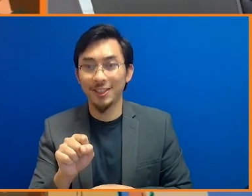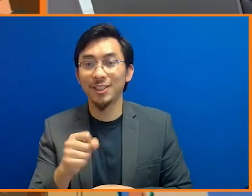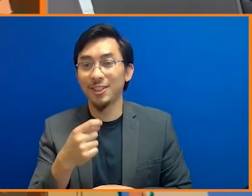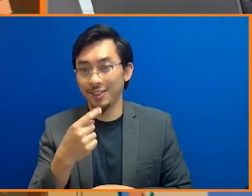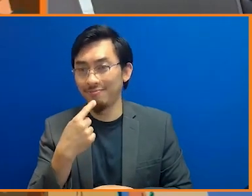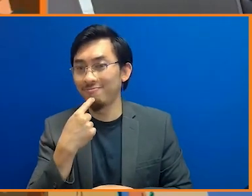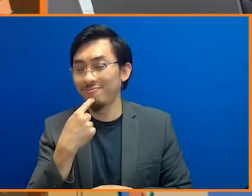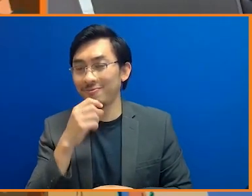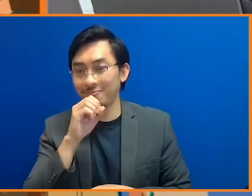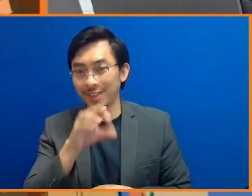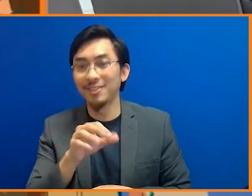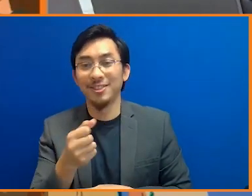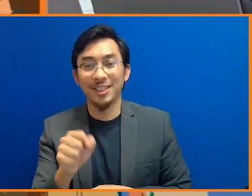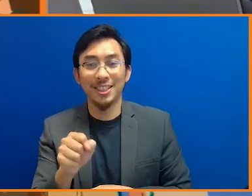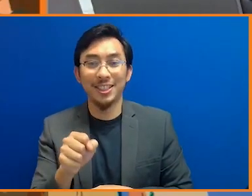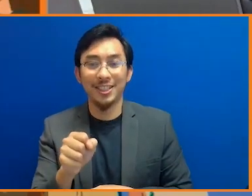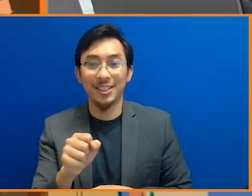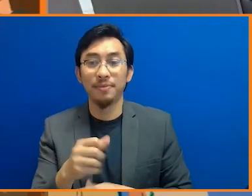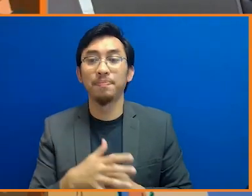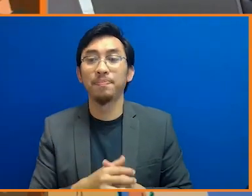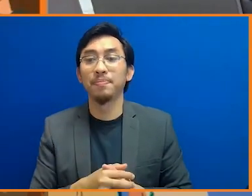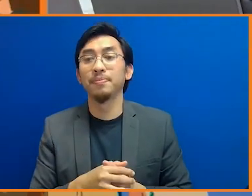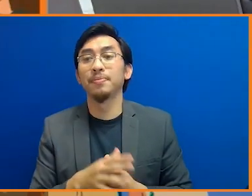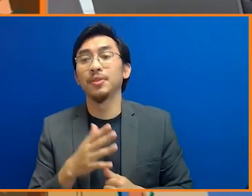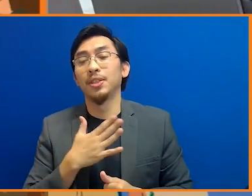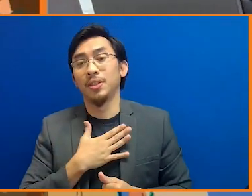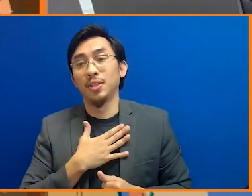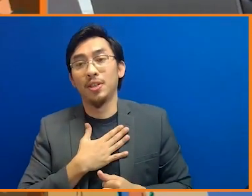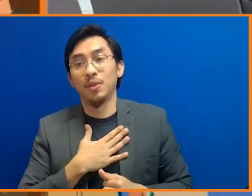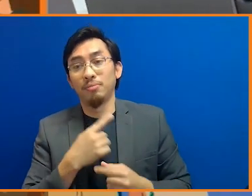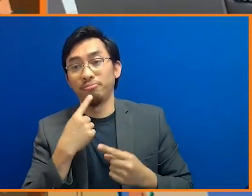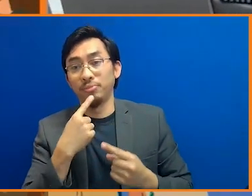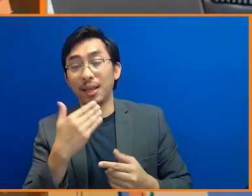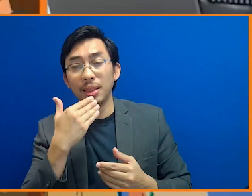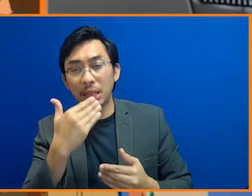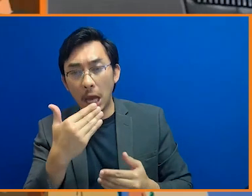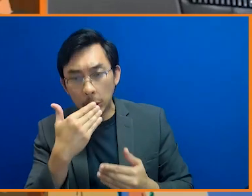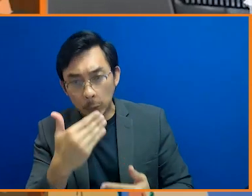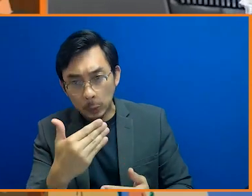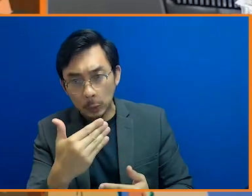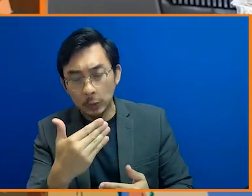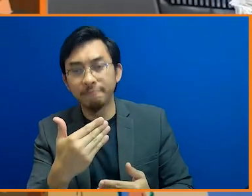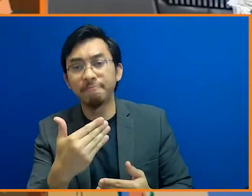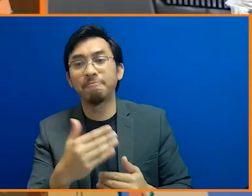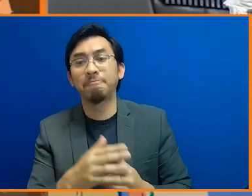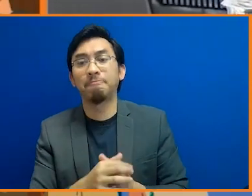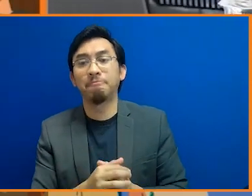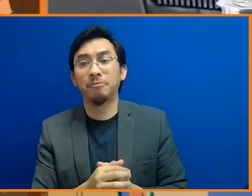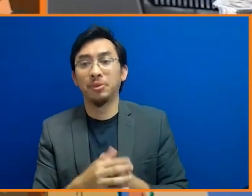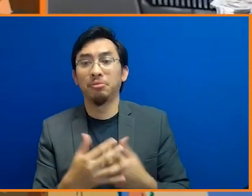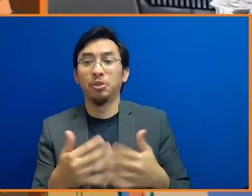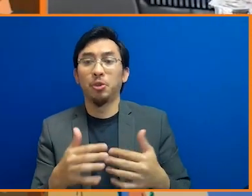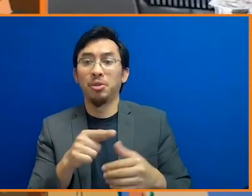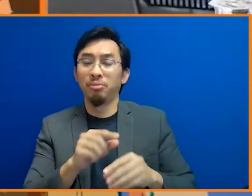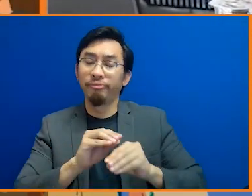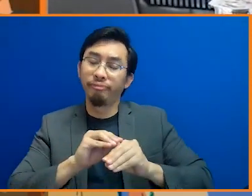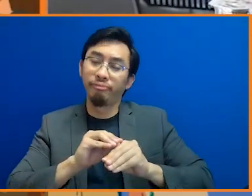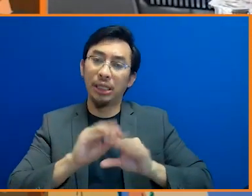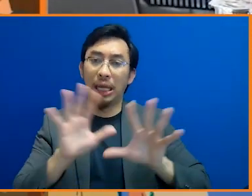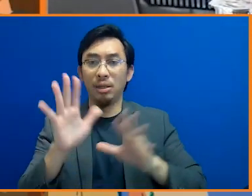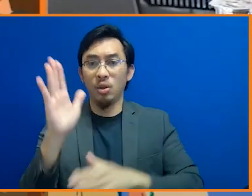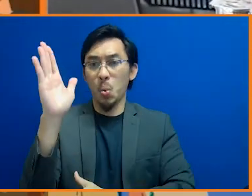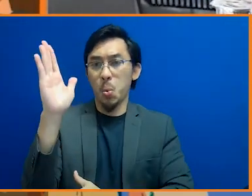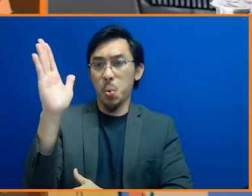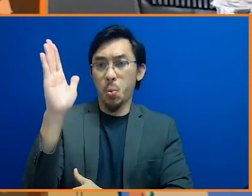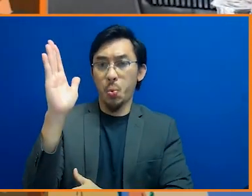The Okay. pronunciation is right. Okay. Go ahead. Okay. Beforehand, I would like to thank you, sir, for the